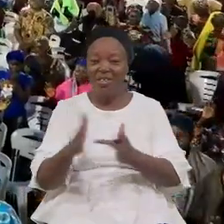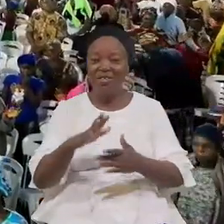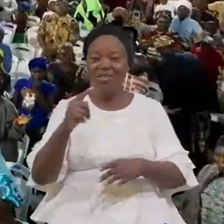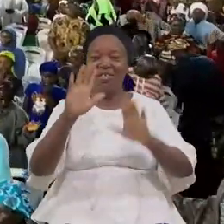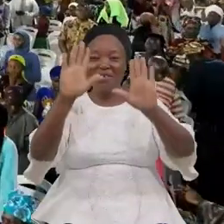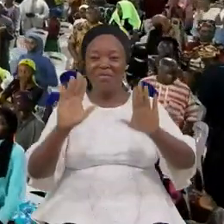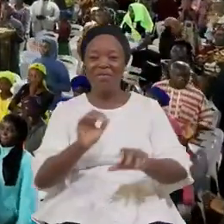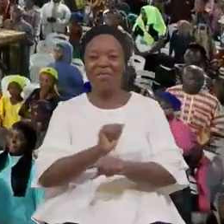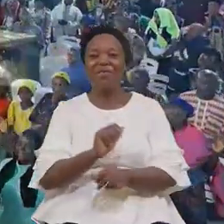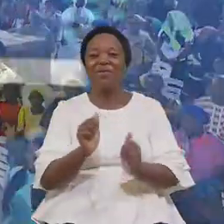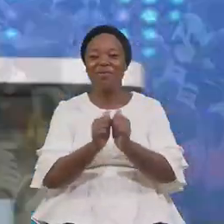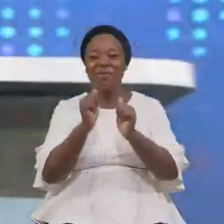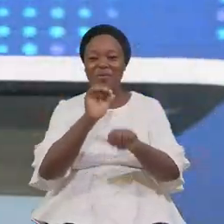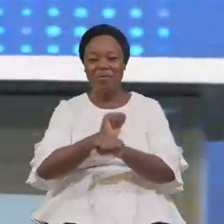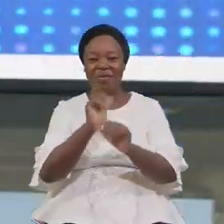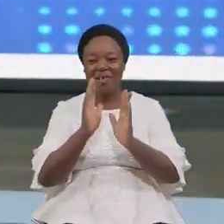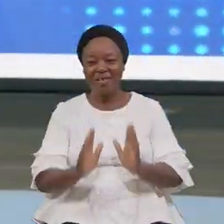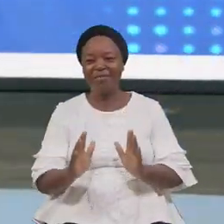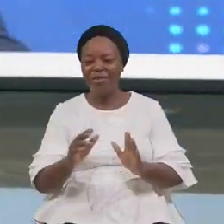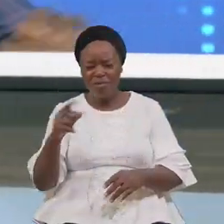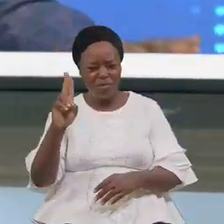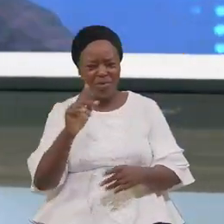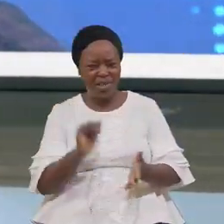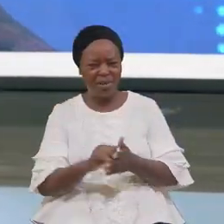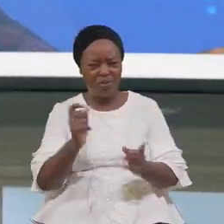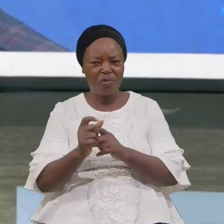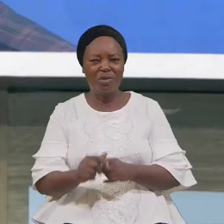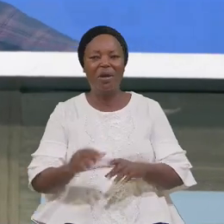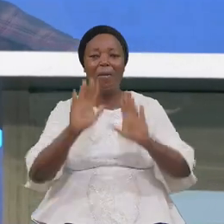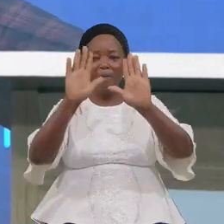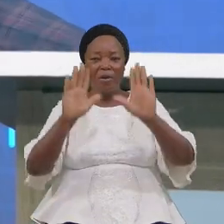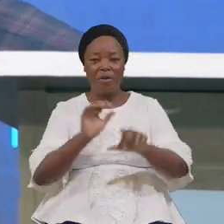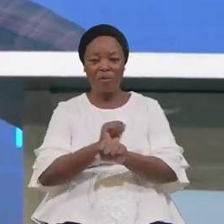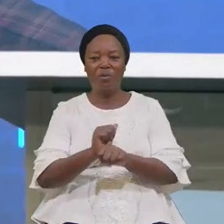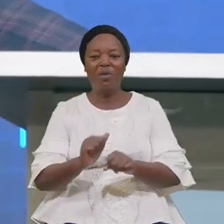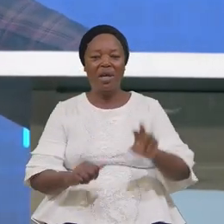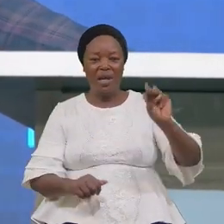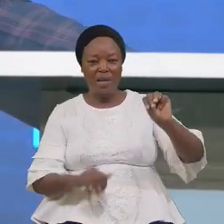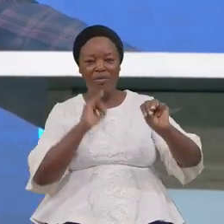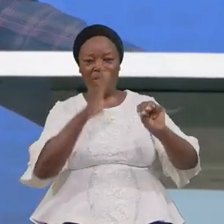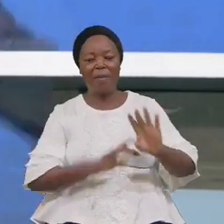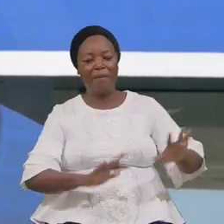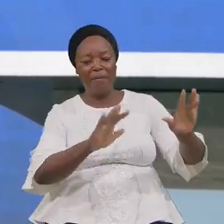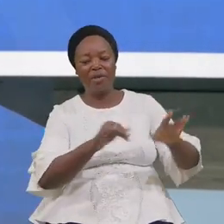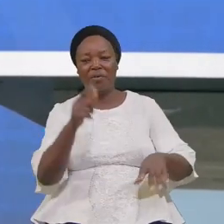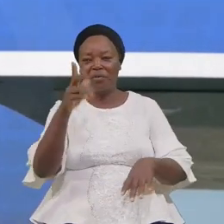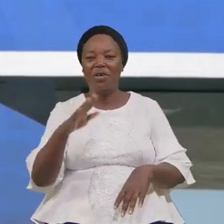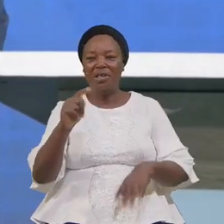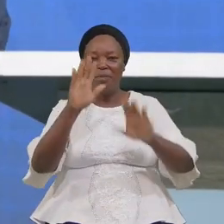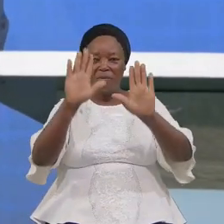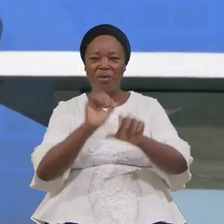We've been using that word miracle. M is the mercy of God, the miracle of